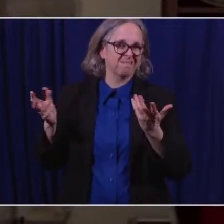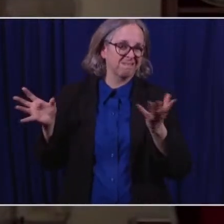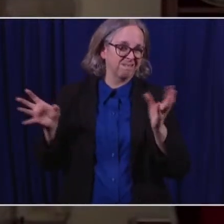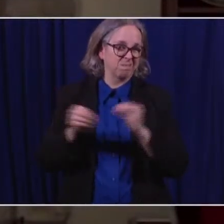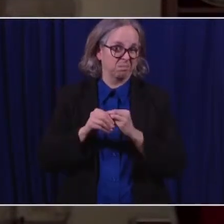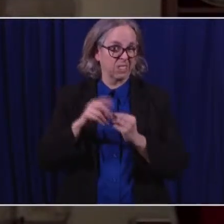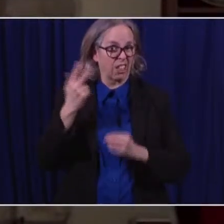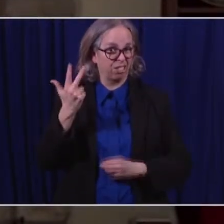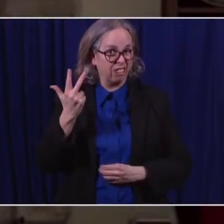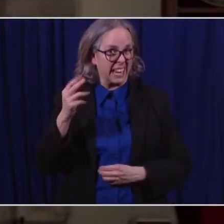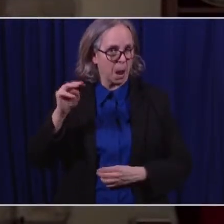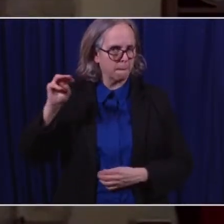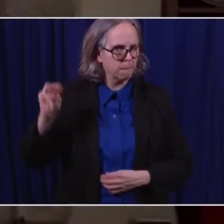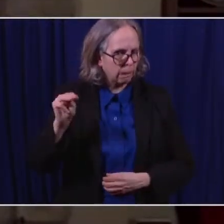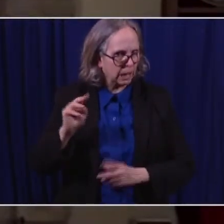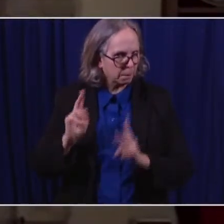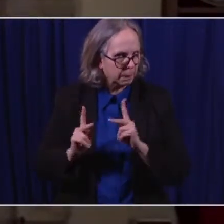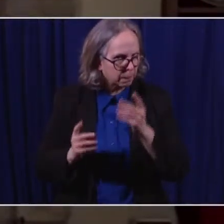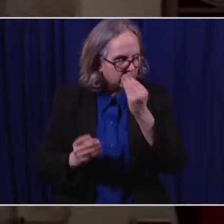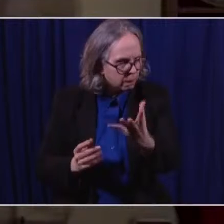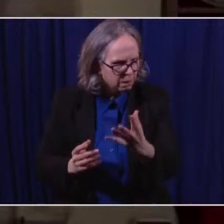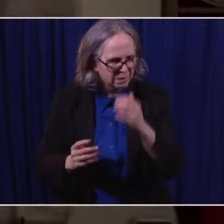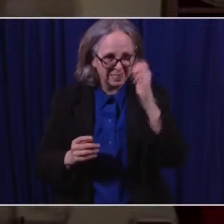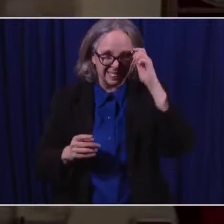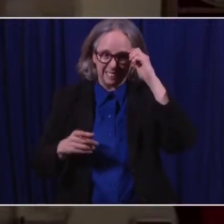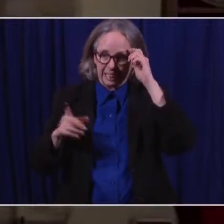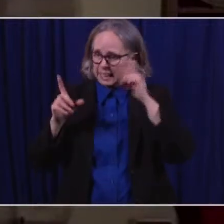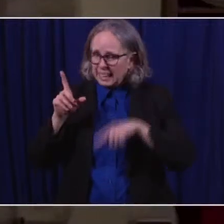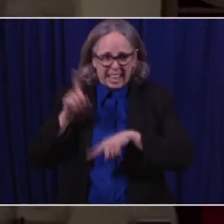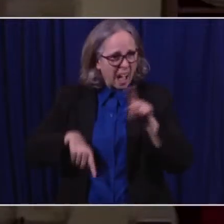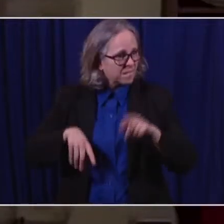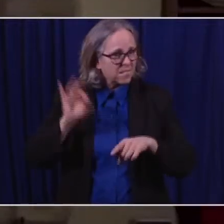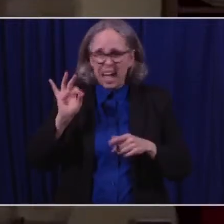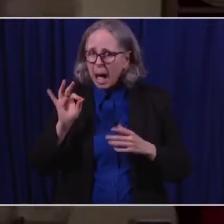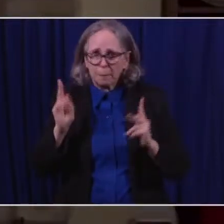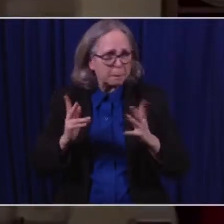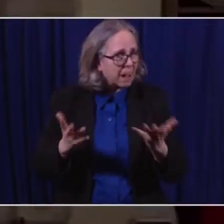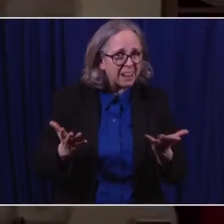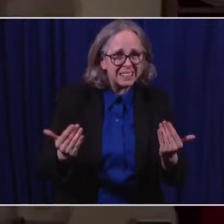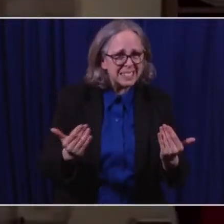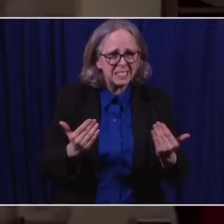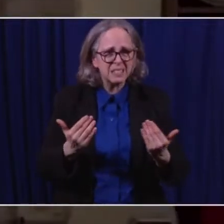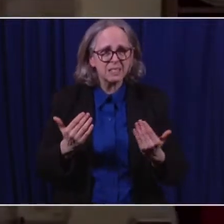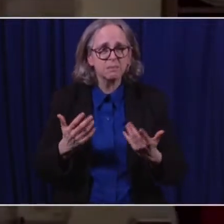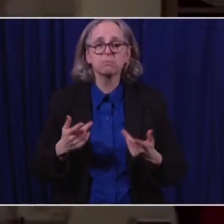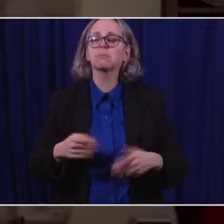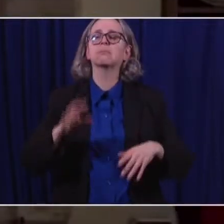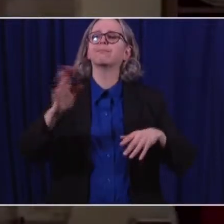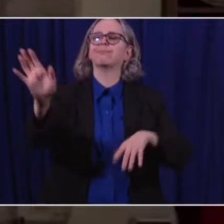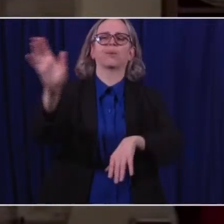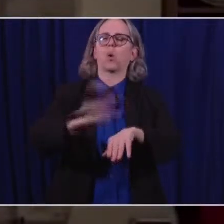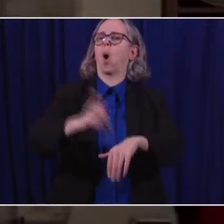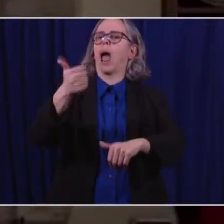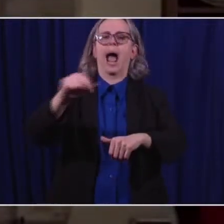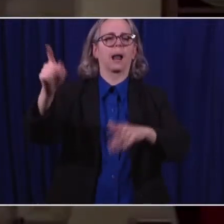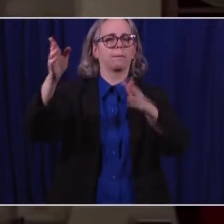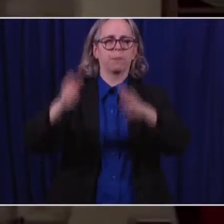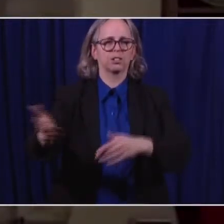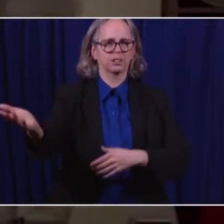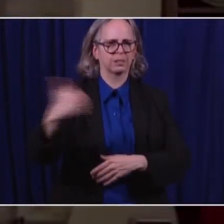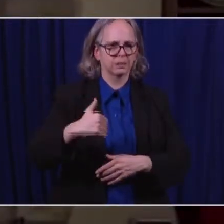in those categories, they can certainly put this shot into anyone's arm, any adult's arm,